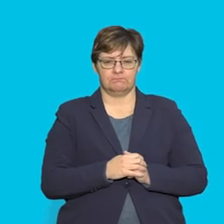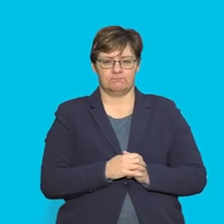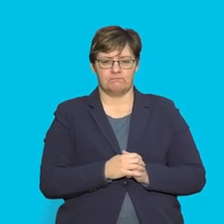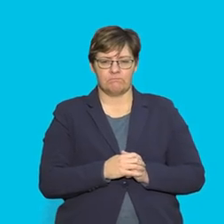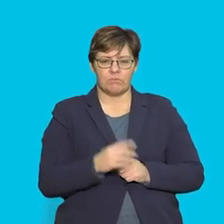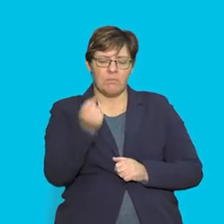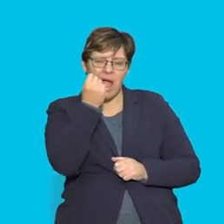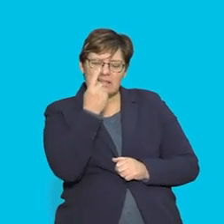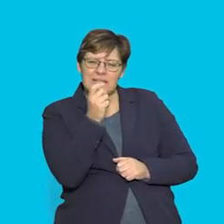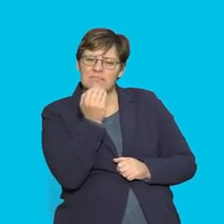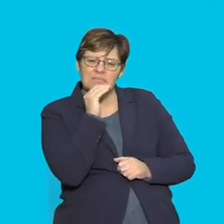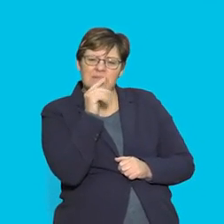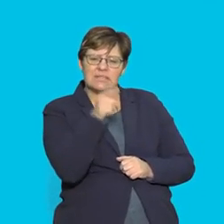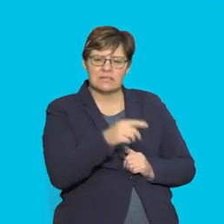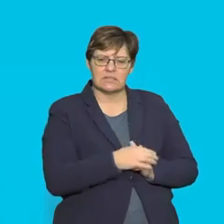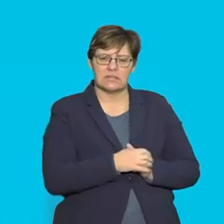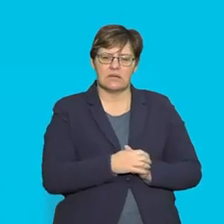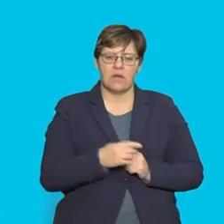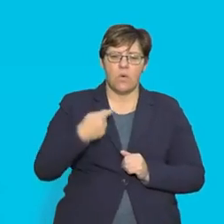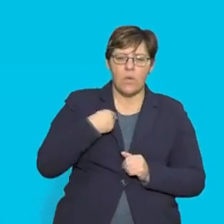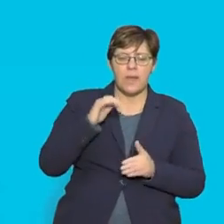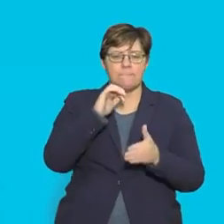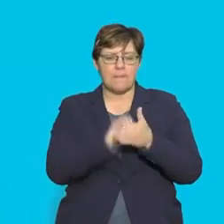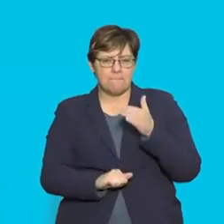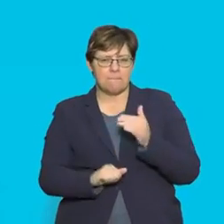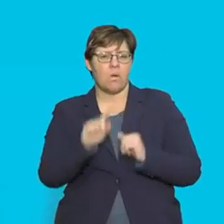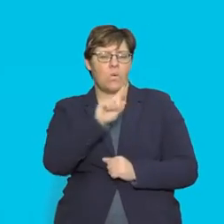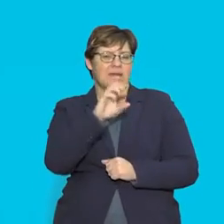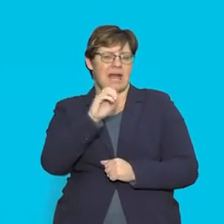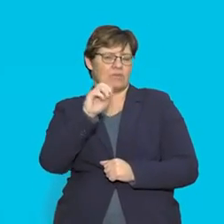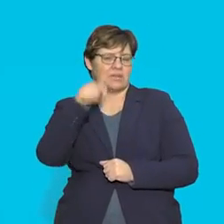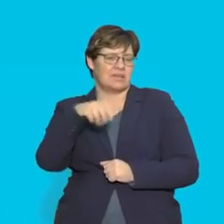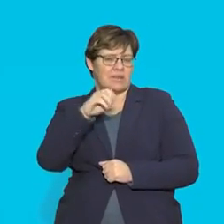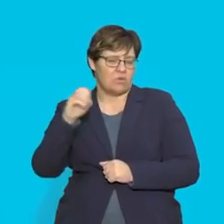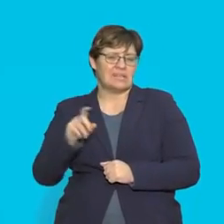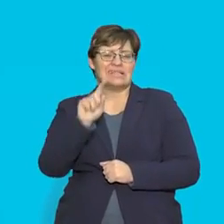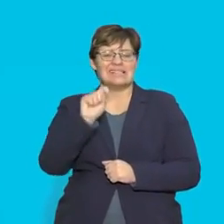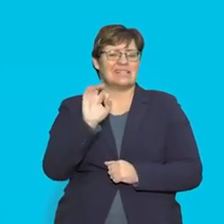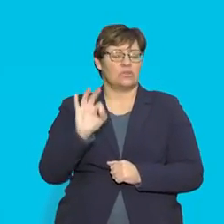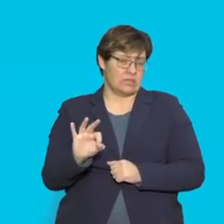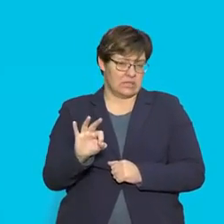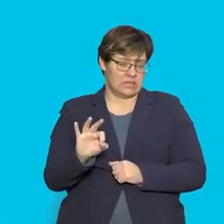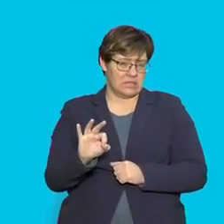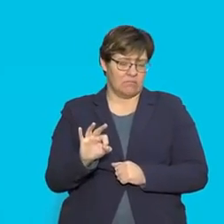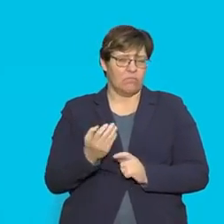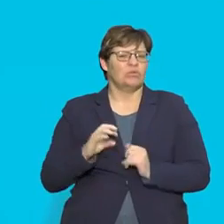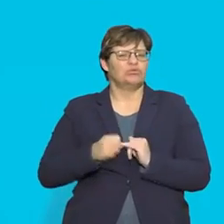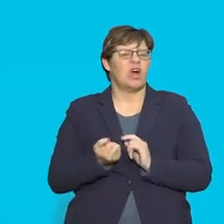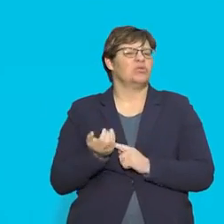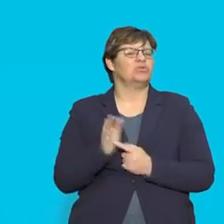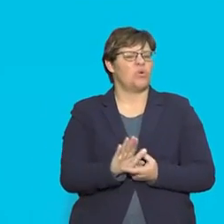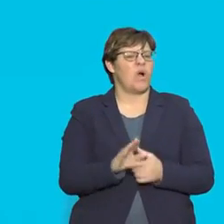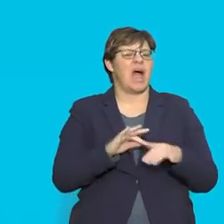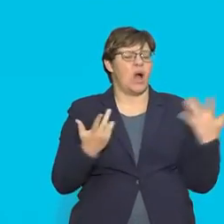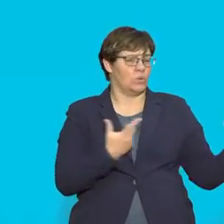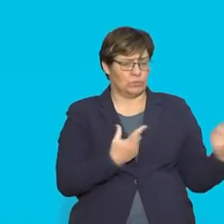let's understand what this simply means. Instead of us subtracting this 100,000 at T3, which I'm going to try and show